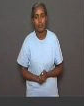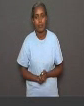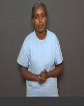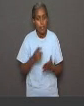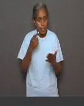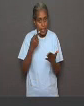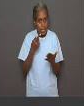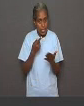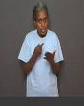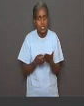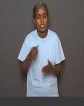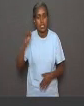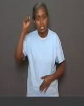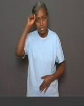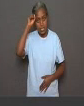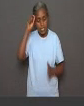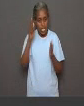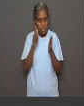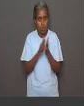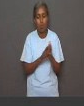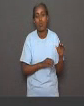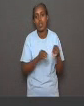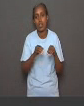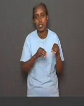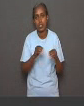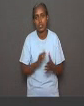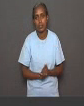This is Snell's law in action.